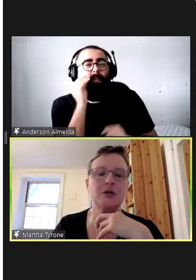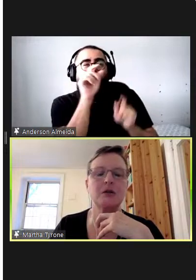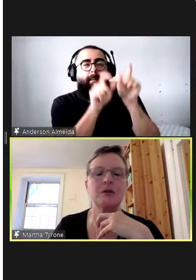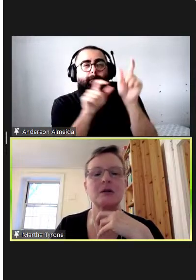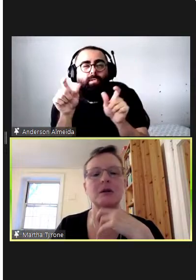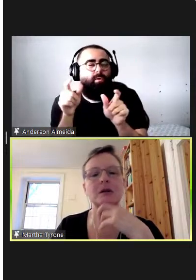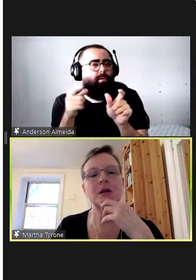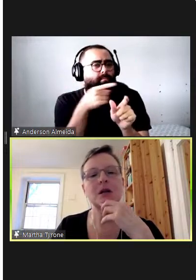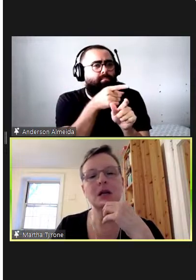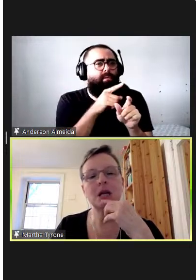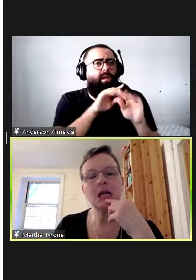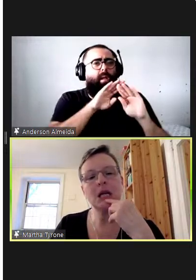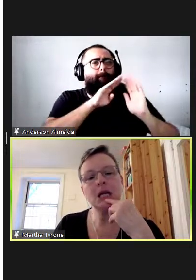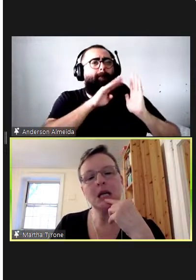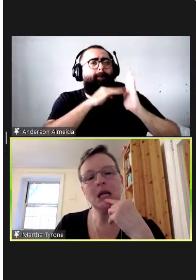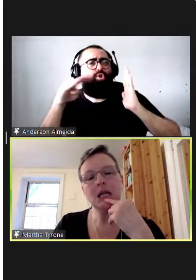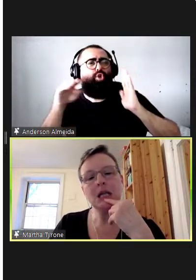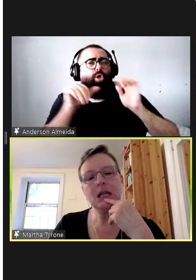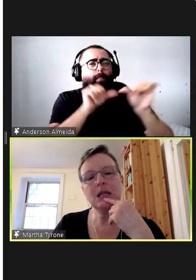articulation.